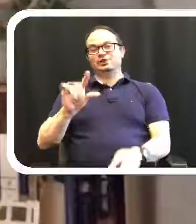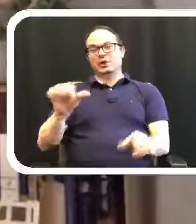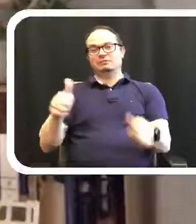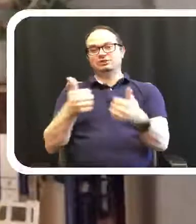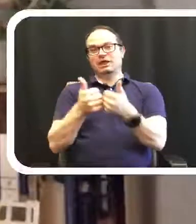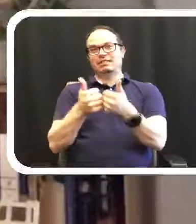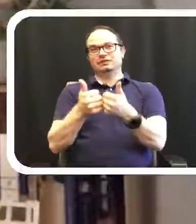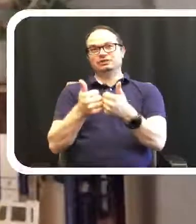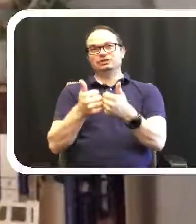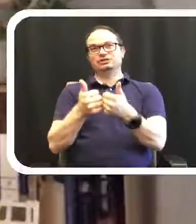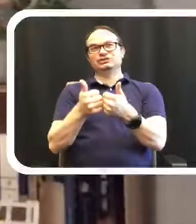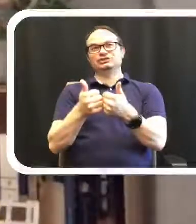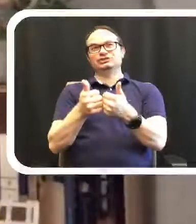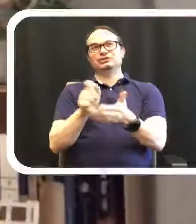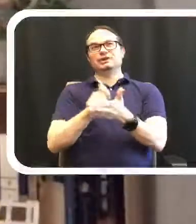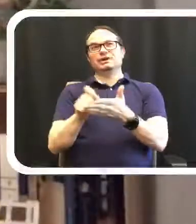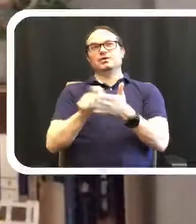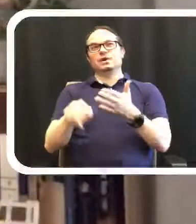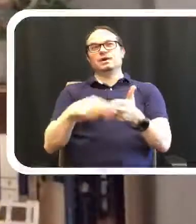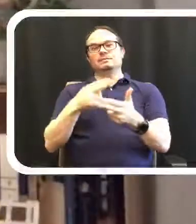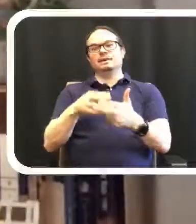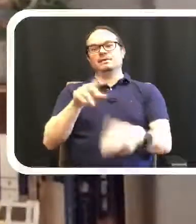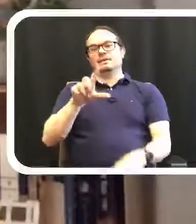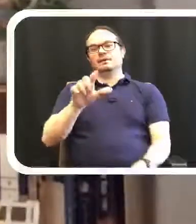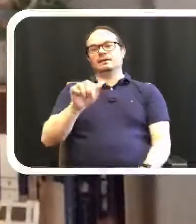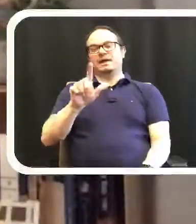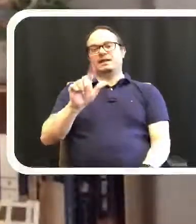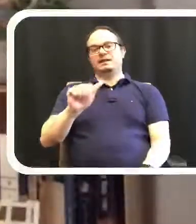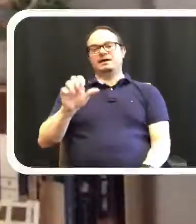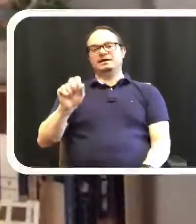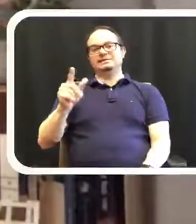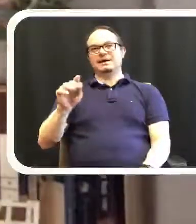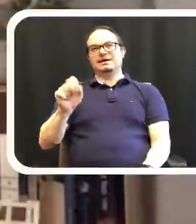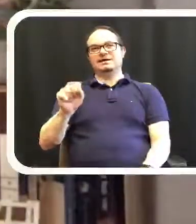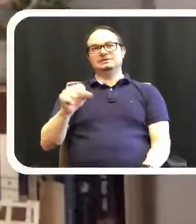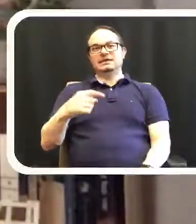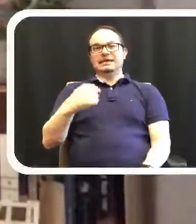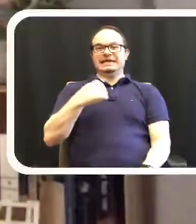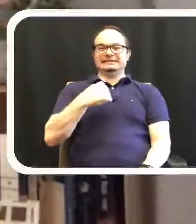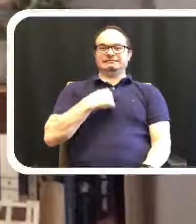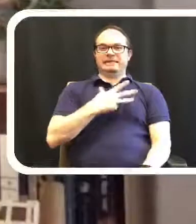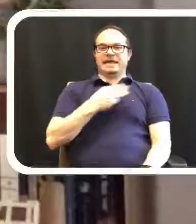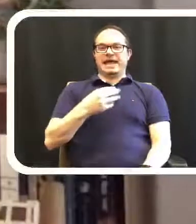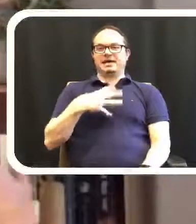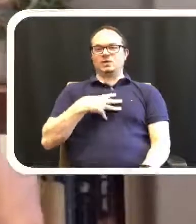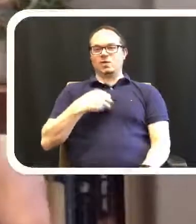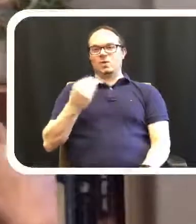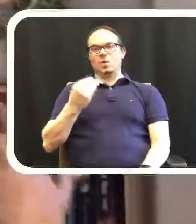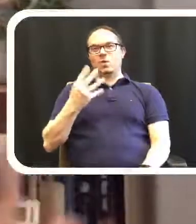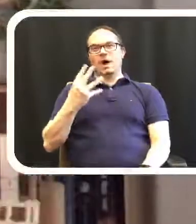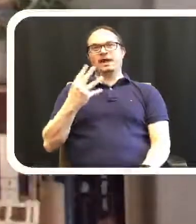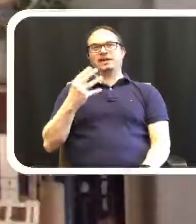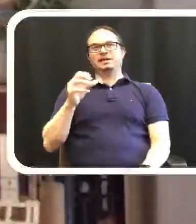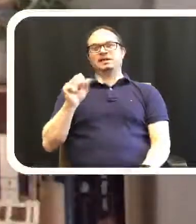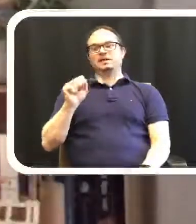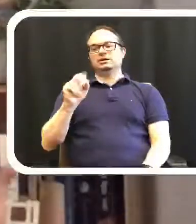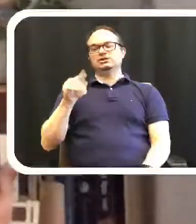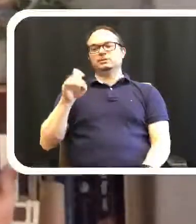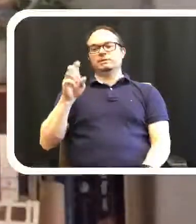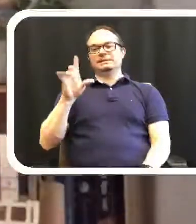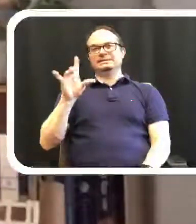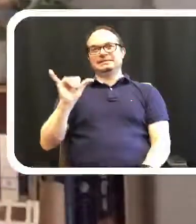by a writer named Layla Saad, and it's called Me and White Supremacy. And it